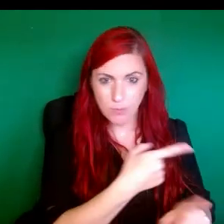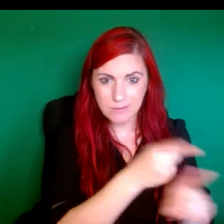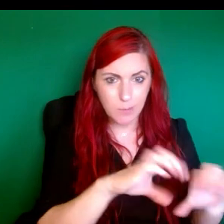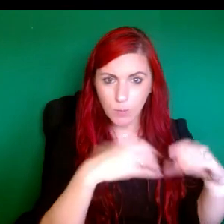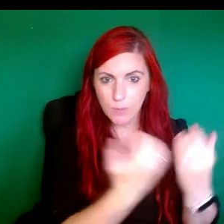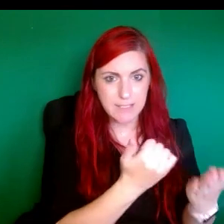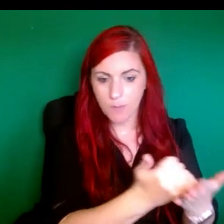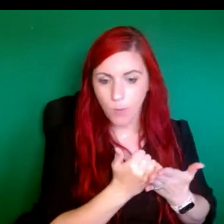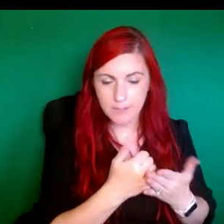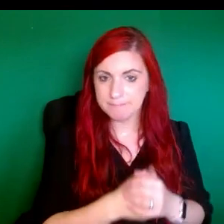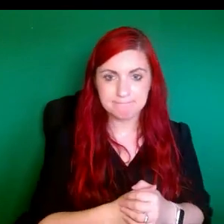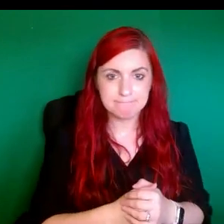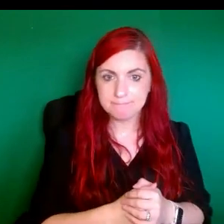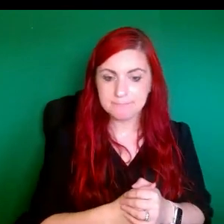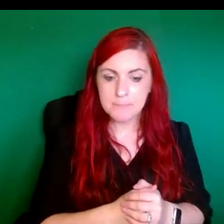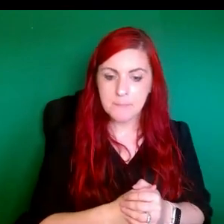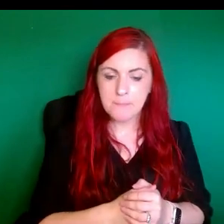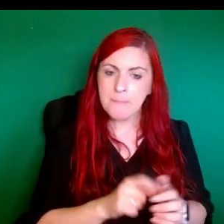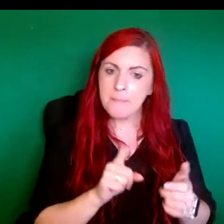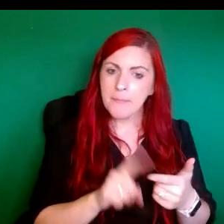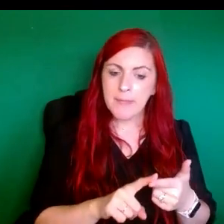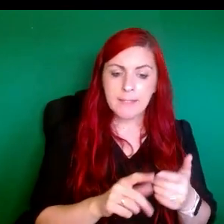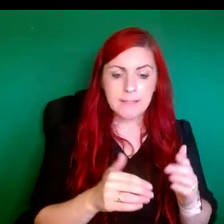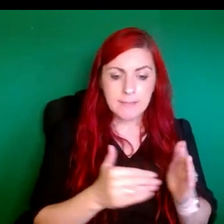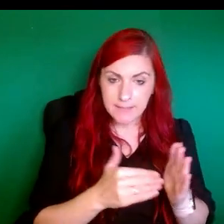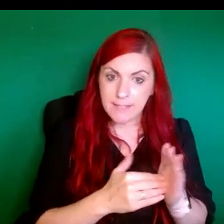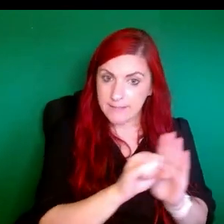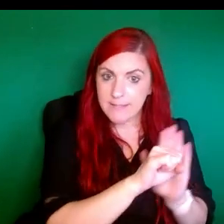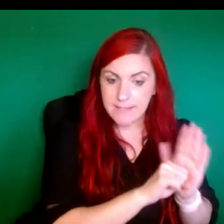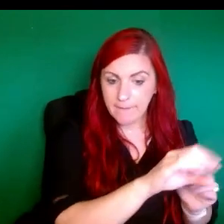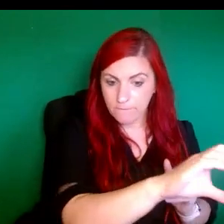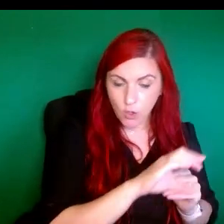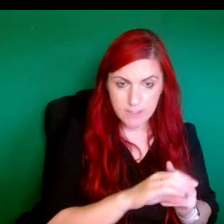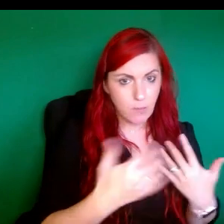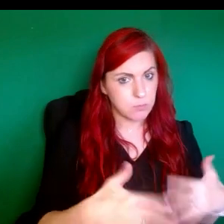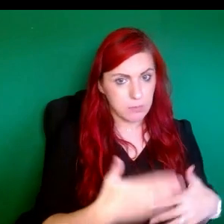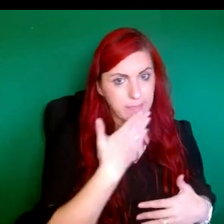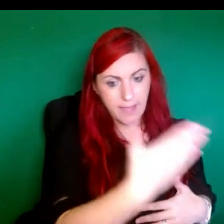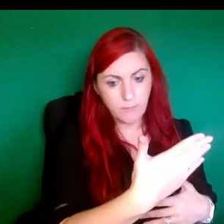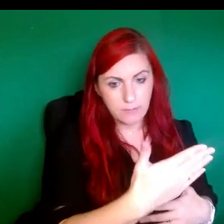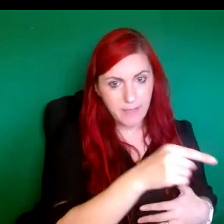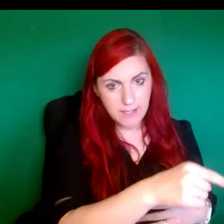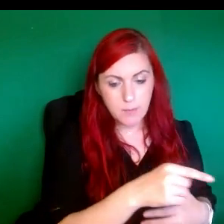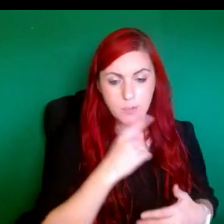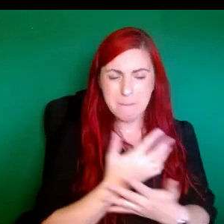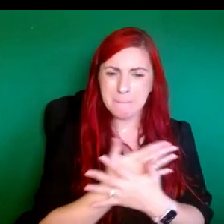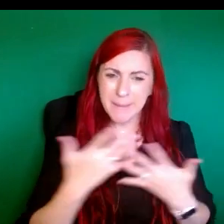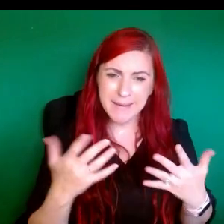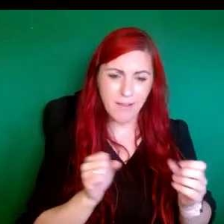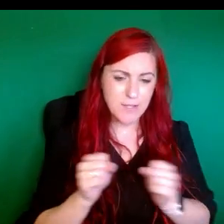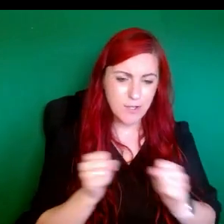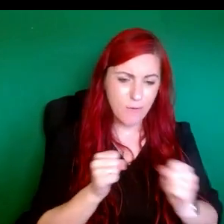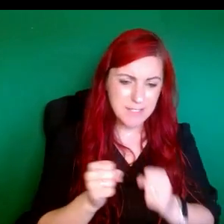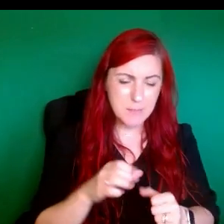Also, while we do get state funding, and we're very grateful for that, many of our services, particularly our community services,